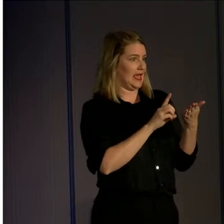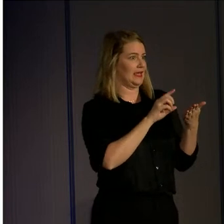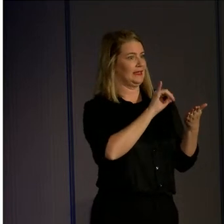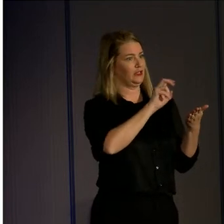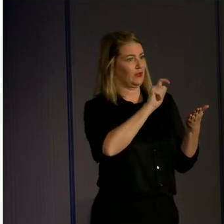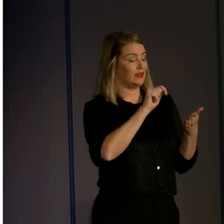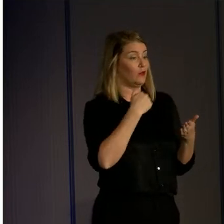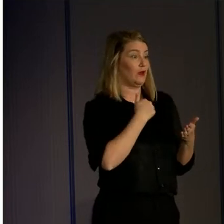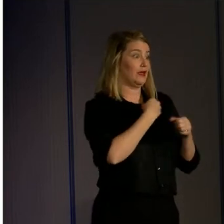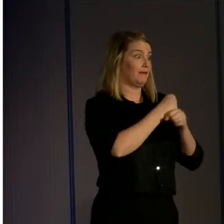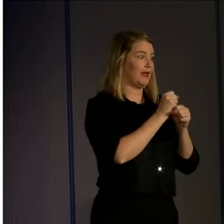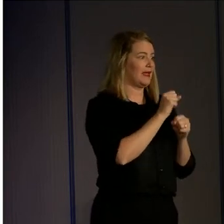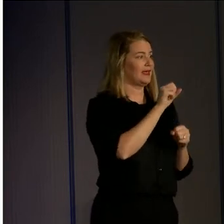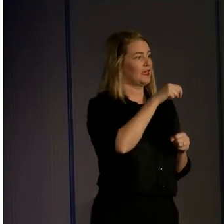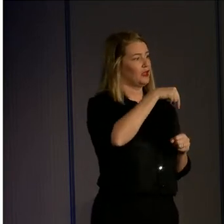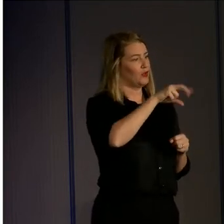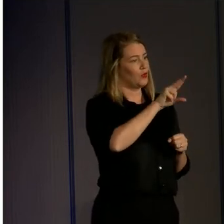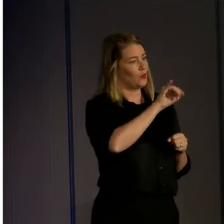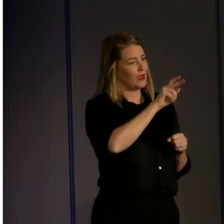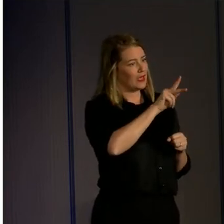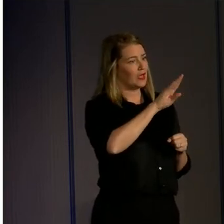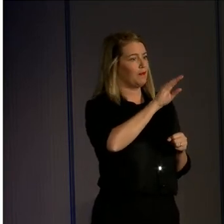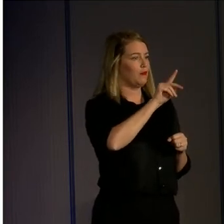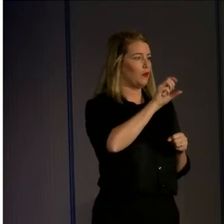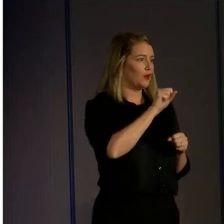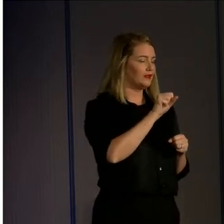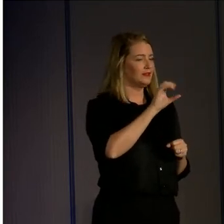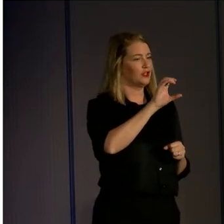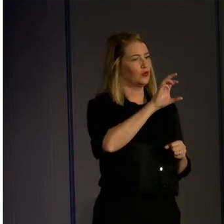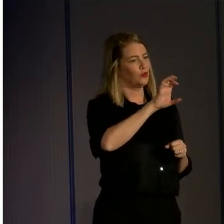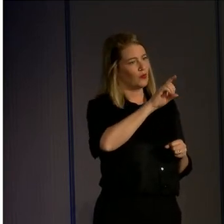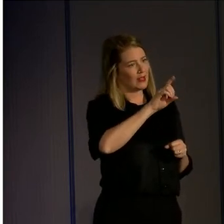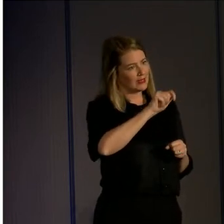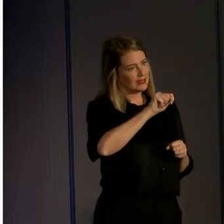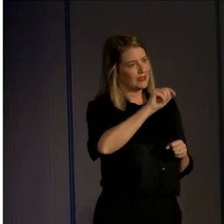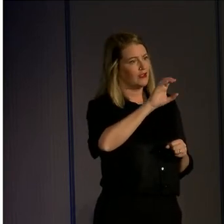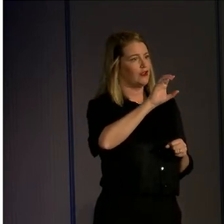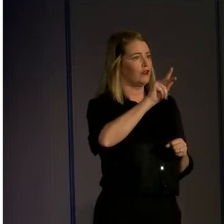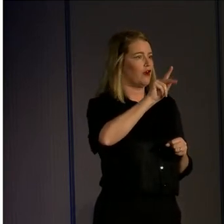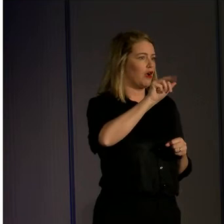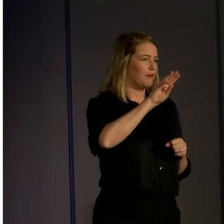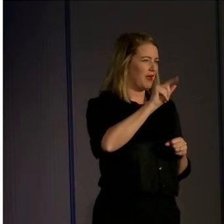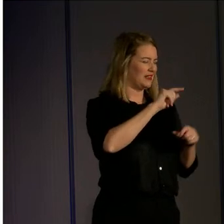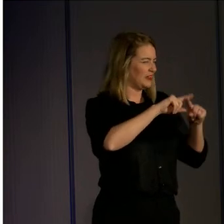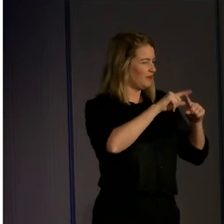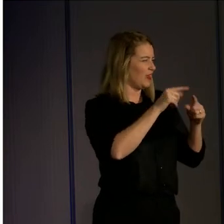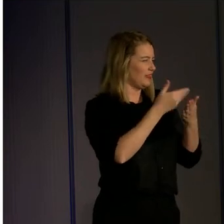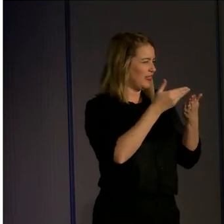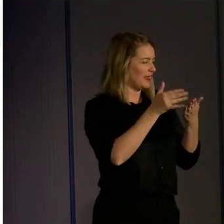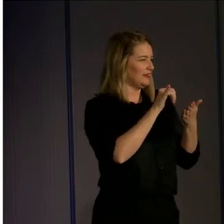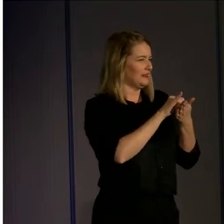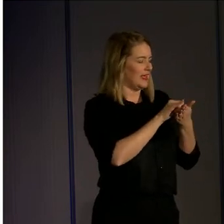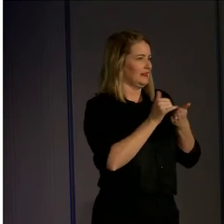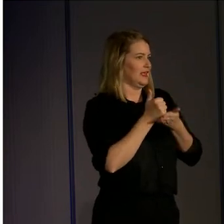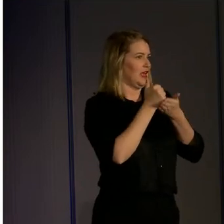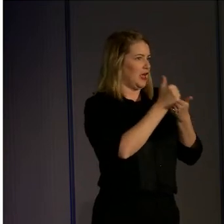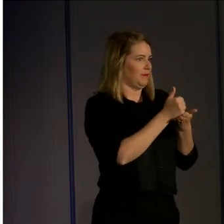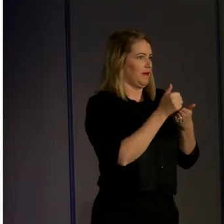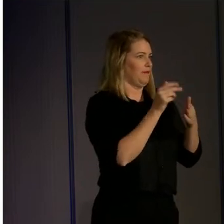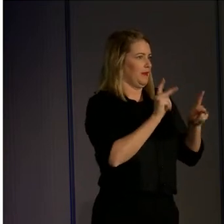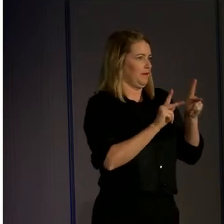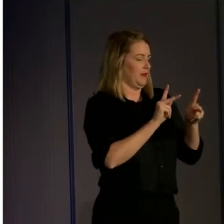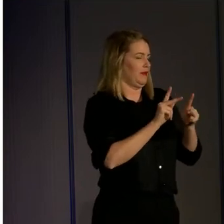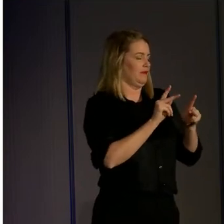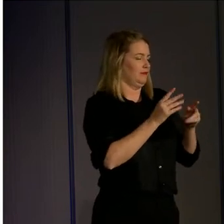TurboTax, QuickBooks, Credit Karma, MailChimp, basically the accounting software that helps businesses and people run their lives.